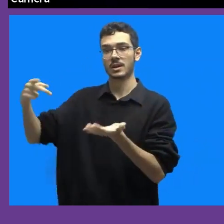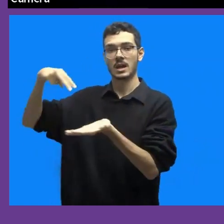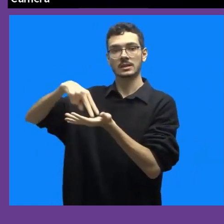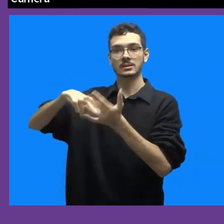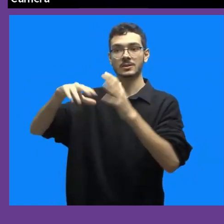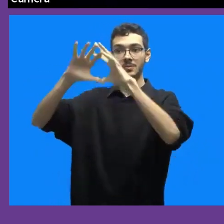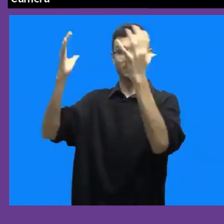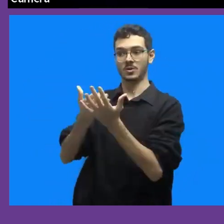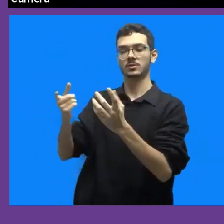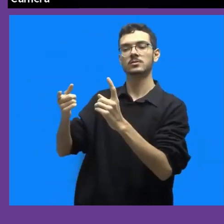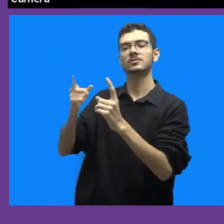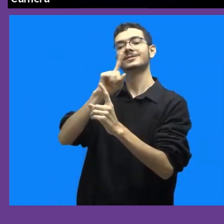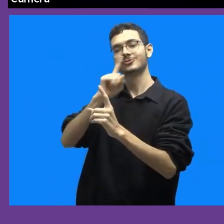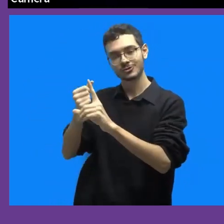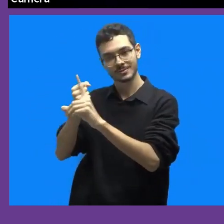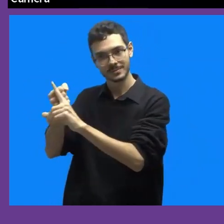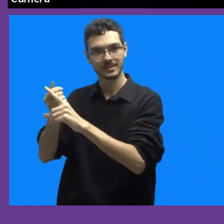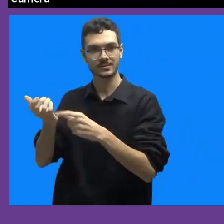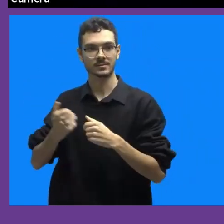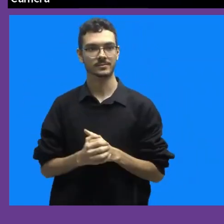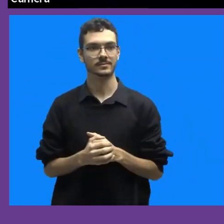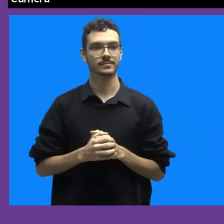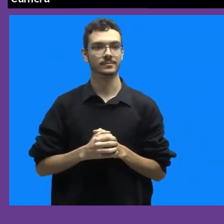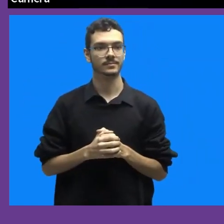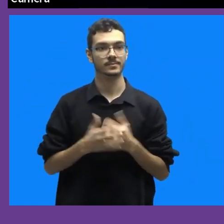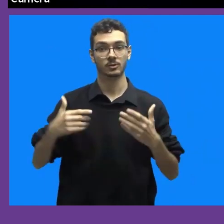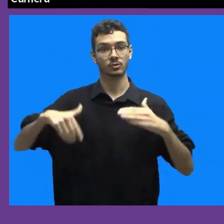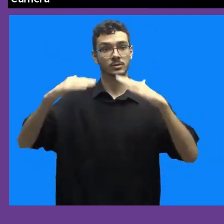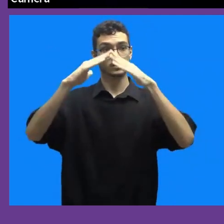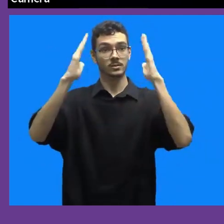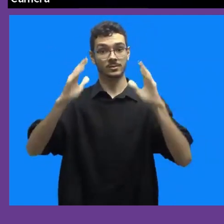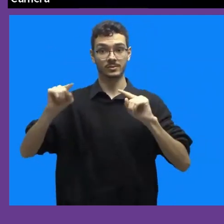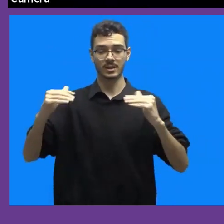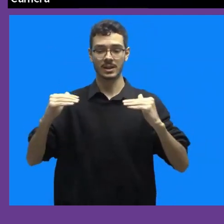a difference when backed by resources and dedicated action.